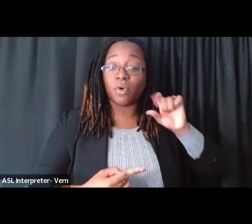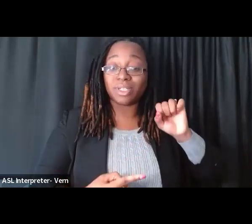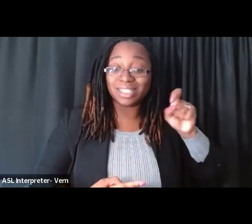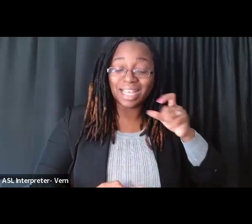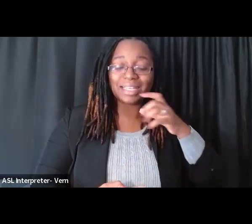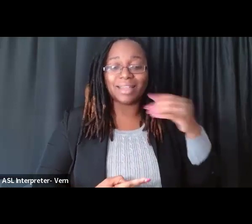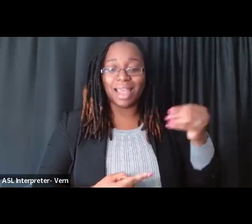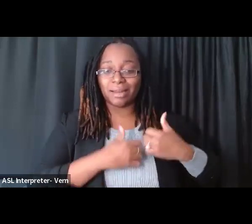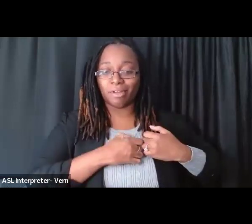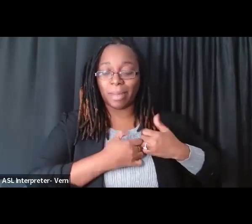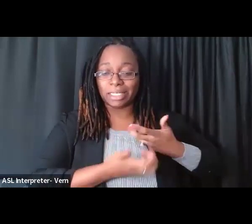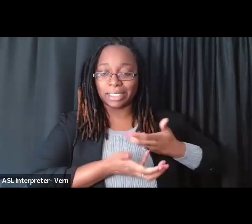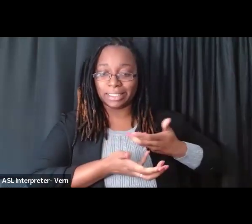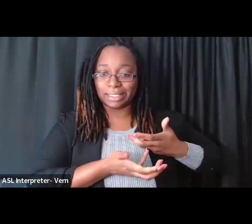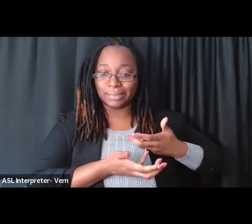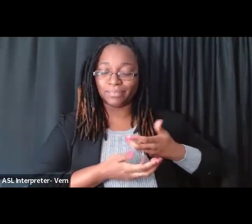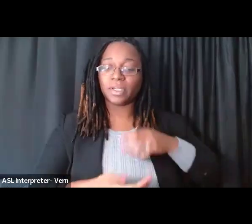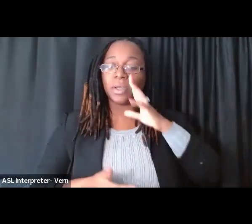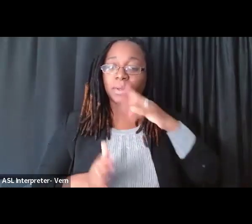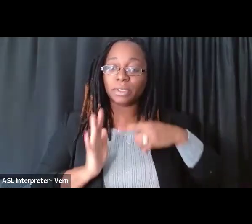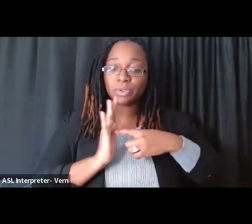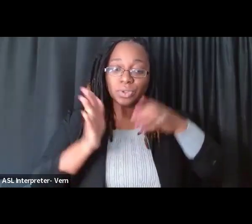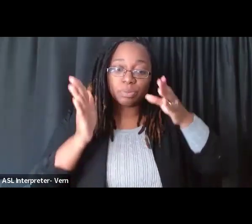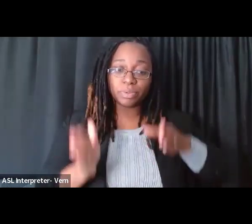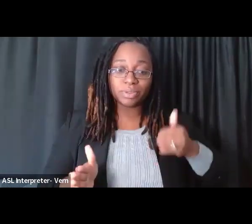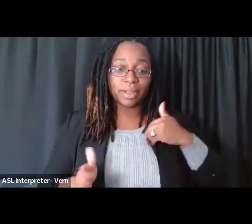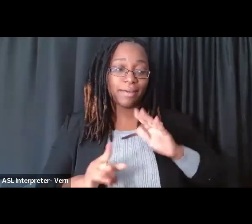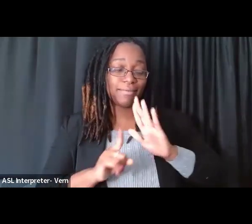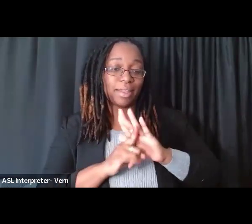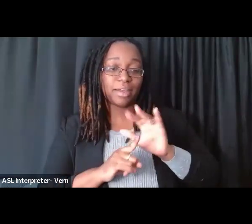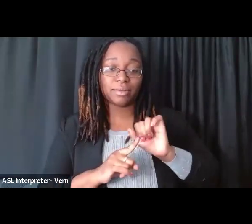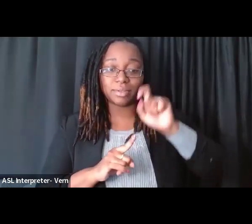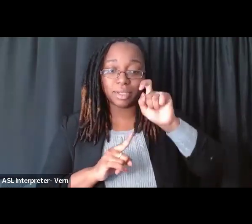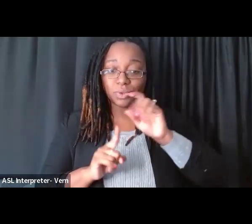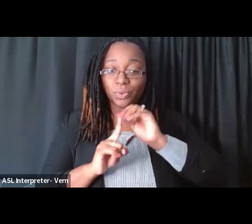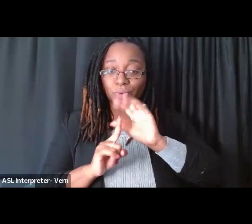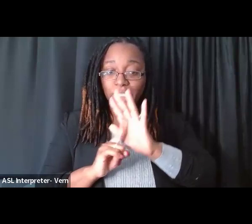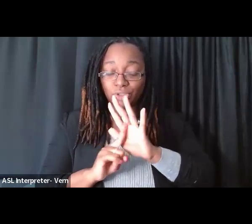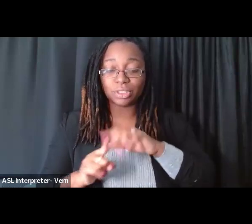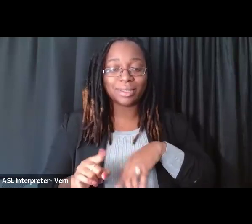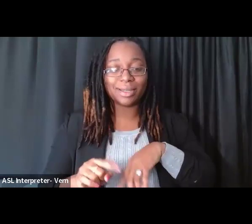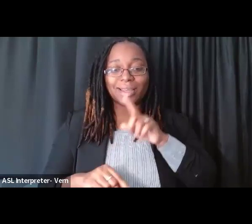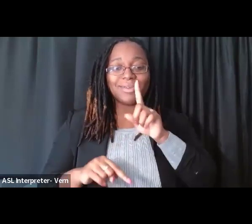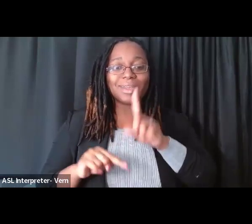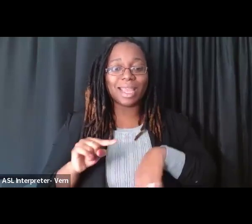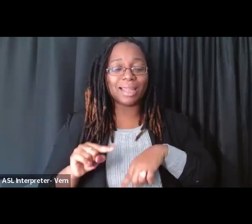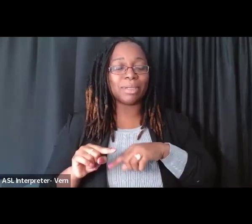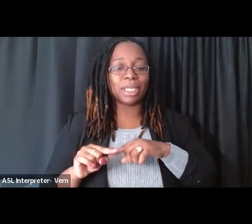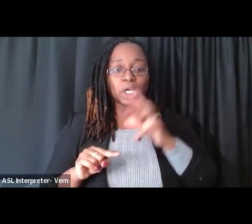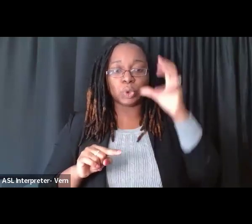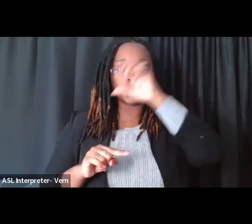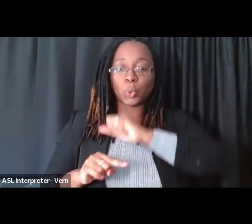This distinction is to emphasize that a person's sexual orientation and experience cannot be assumed by the person's